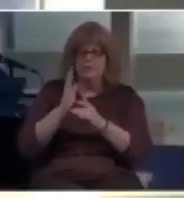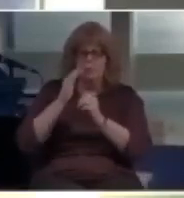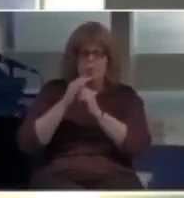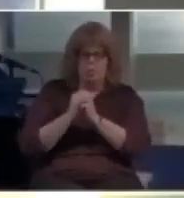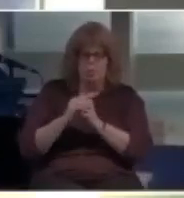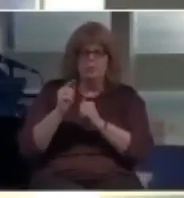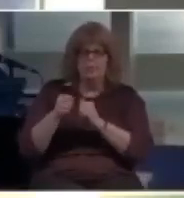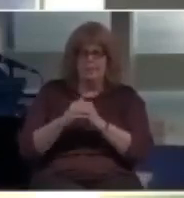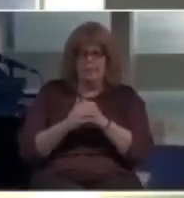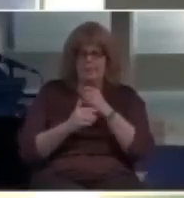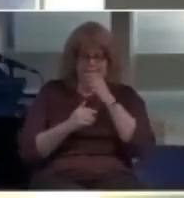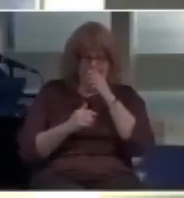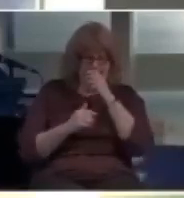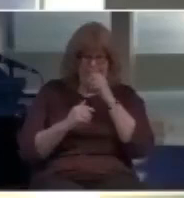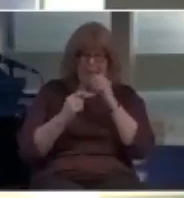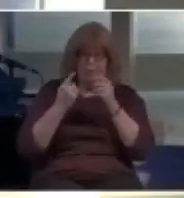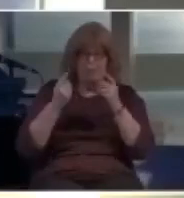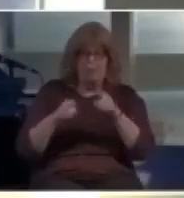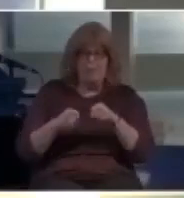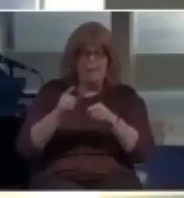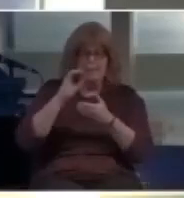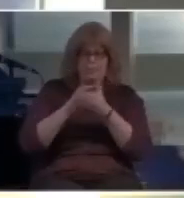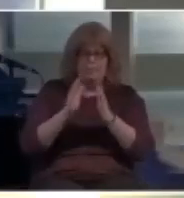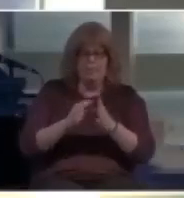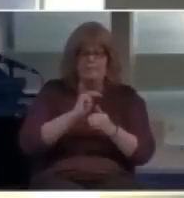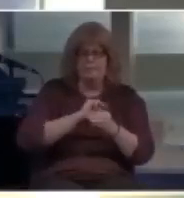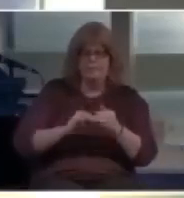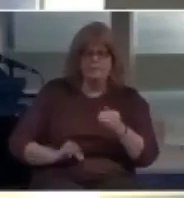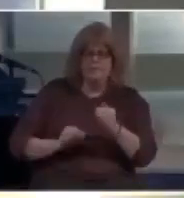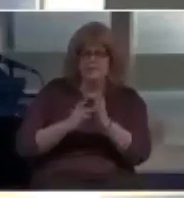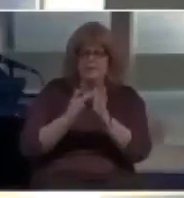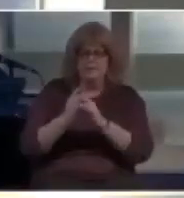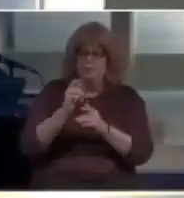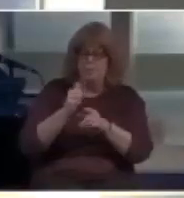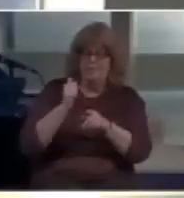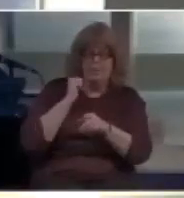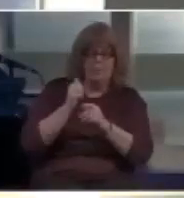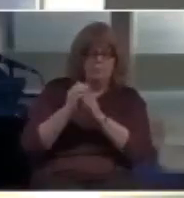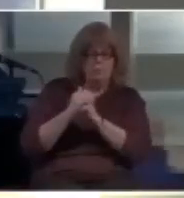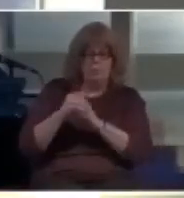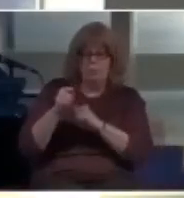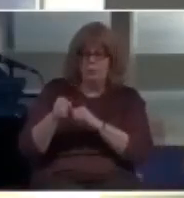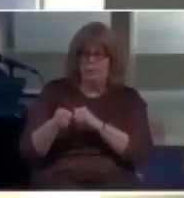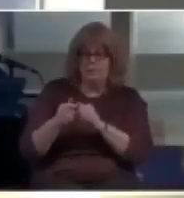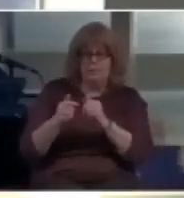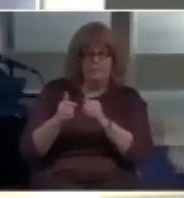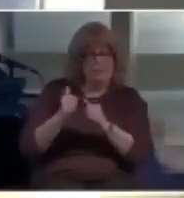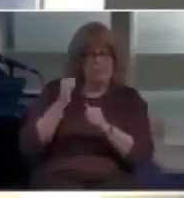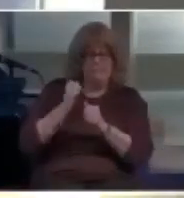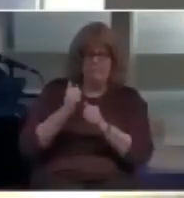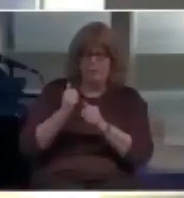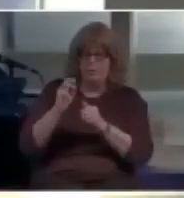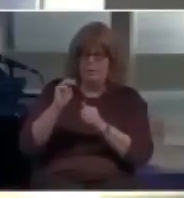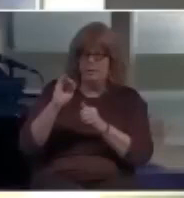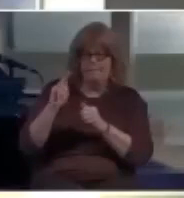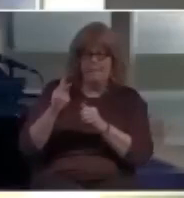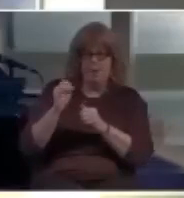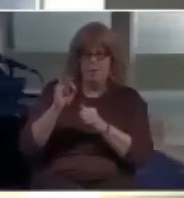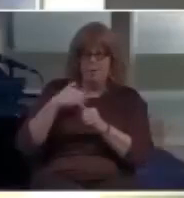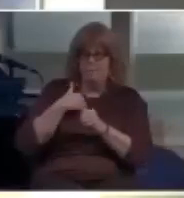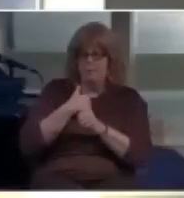him. And what's going to happen to the believers in Messiah Jesus who refuse to worship him, who refuse the mark of the